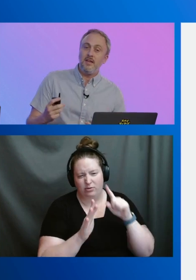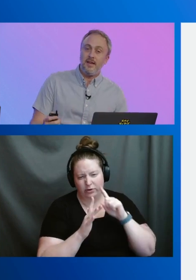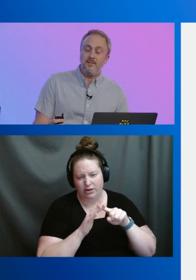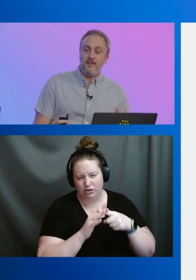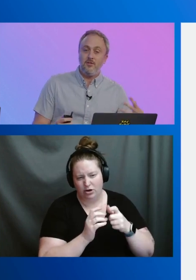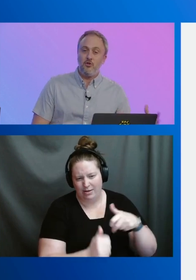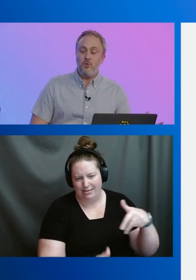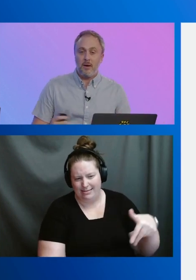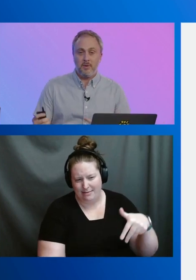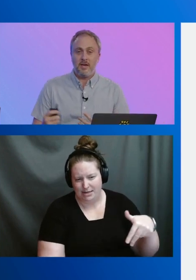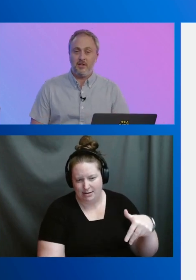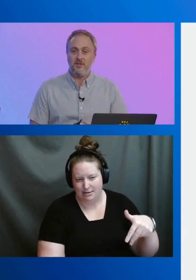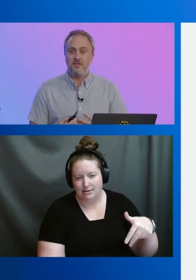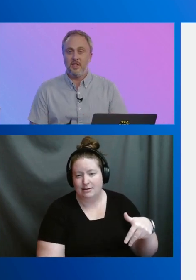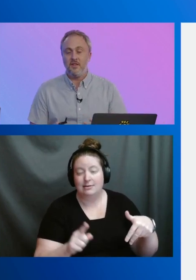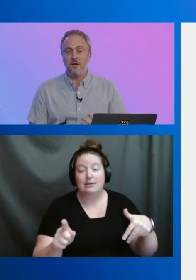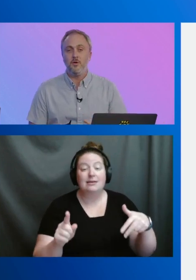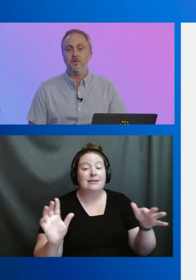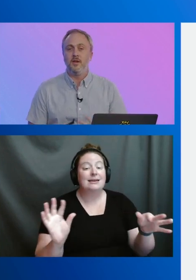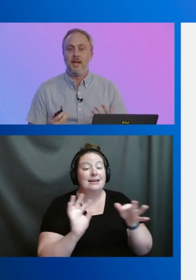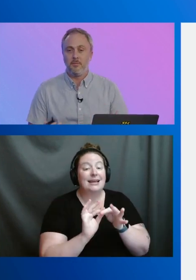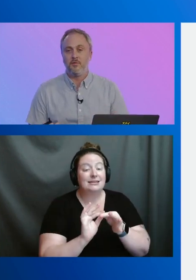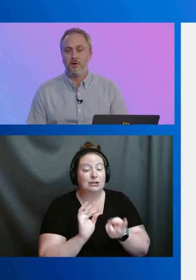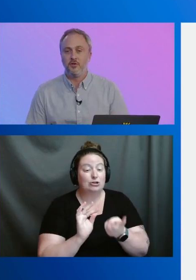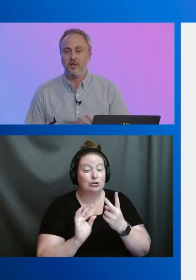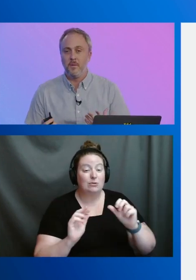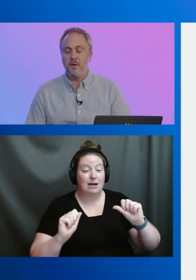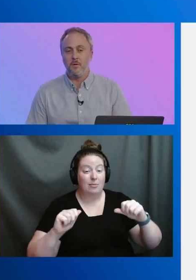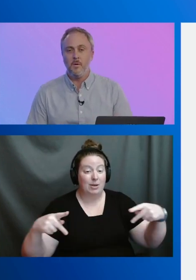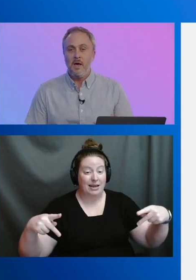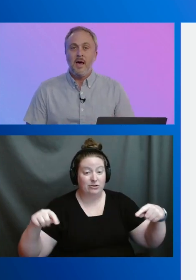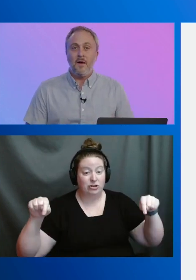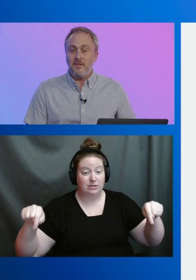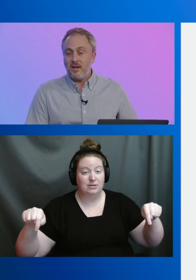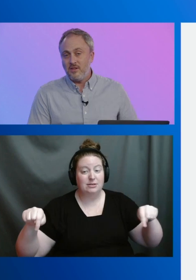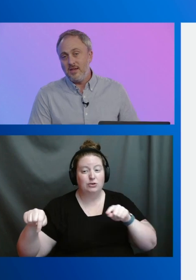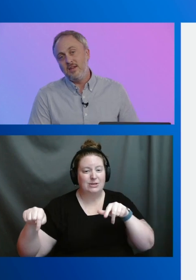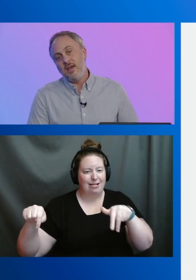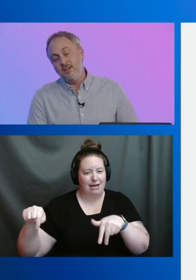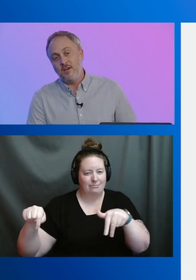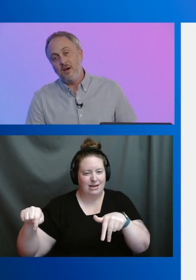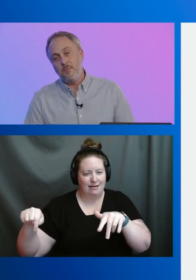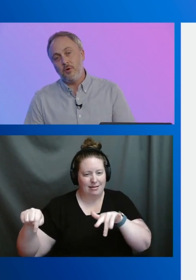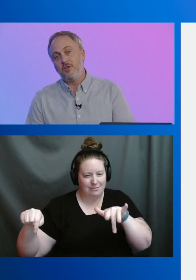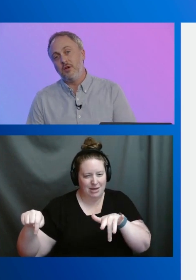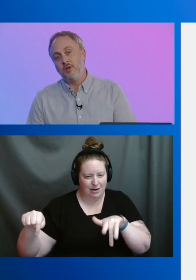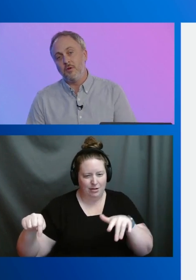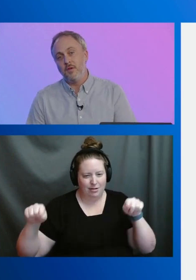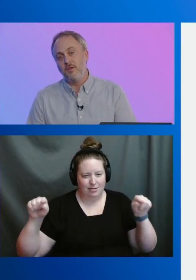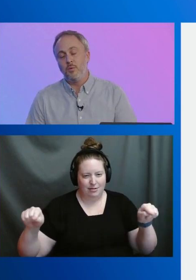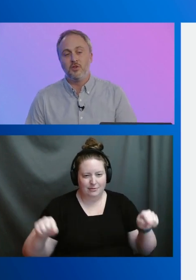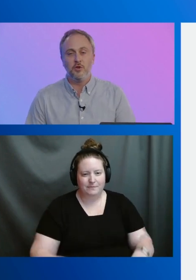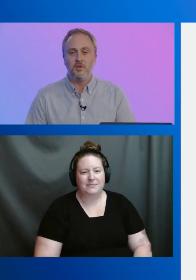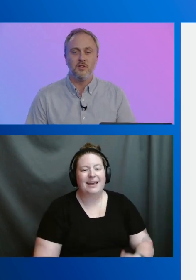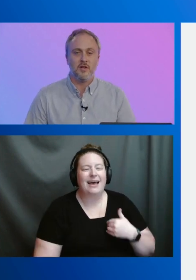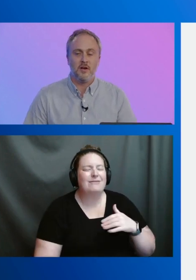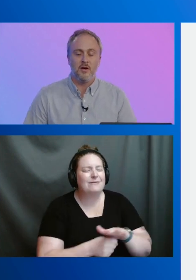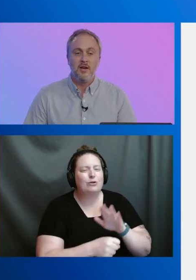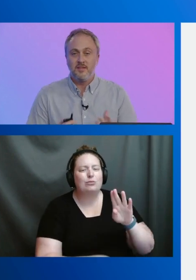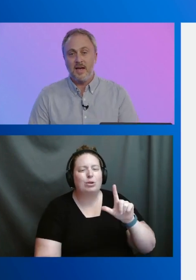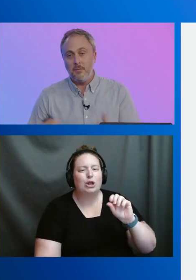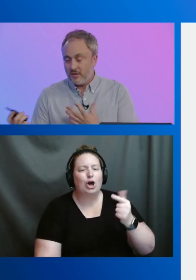that's connecting two applications together using a Lambda function in the middle. And there's actually an entire blog series on this, which